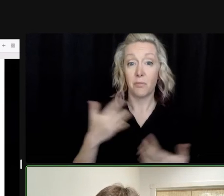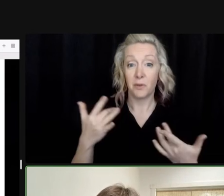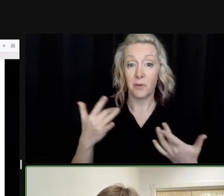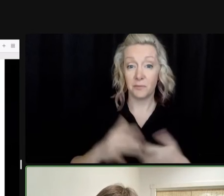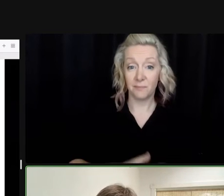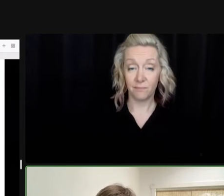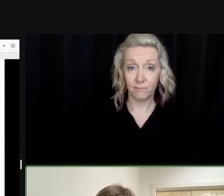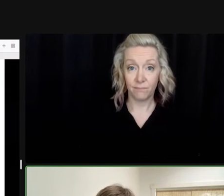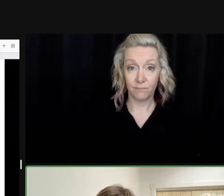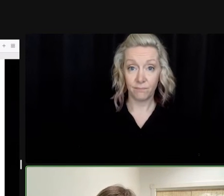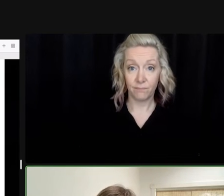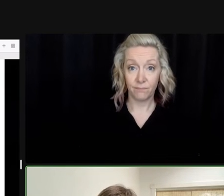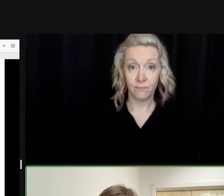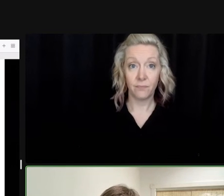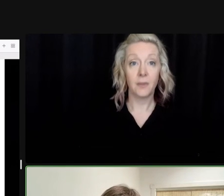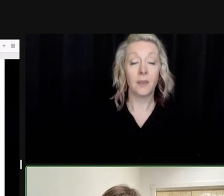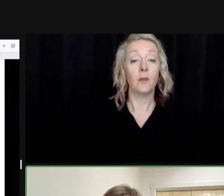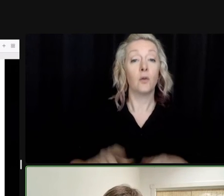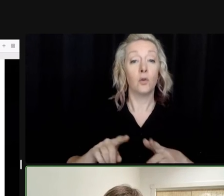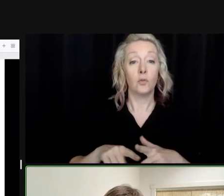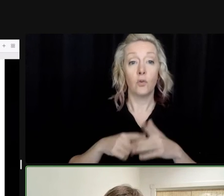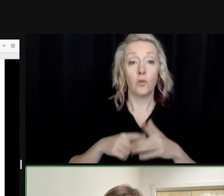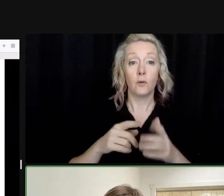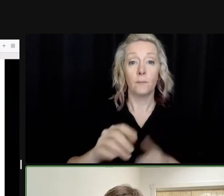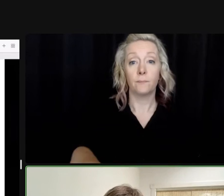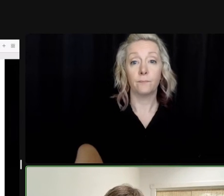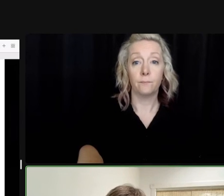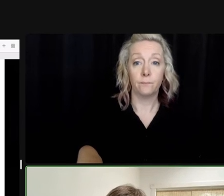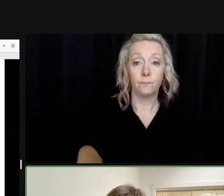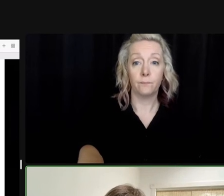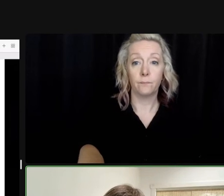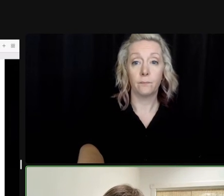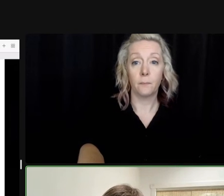I'm going to start out the presentation with letting you know that this